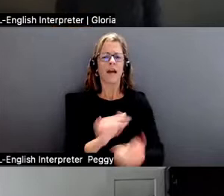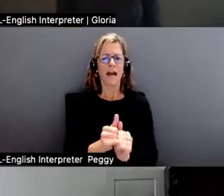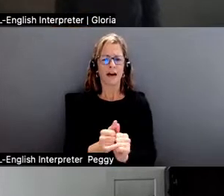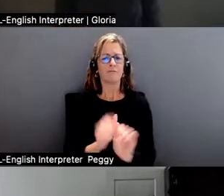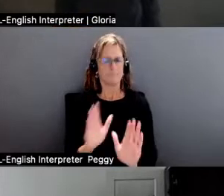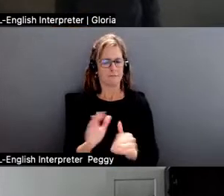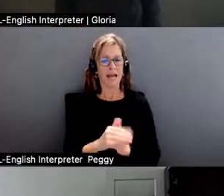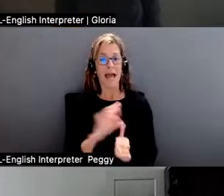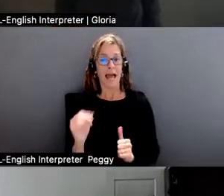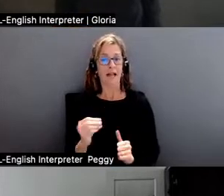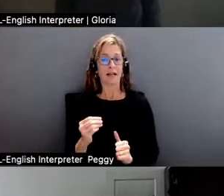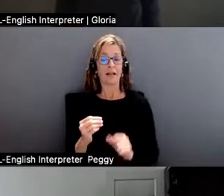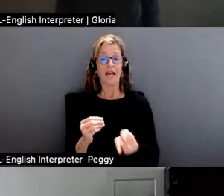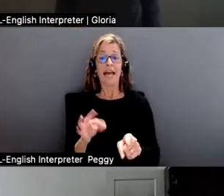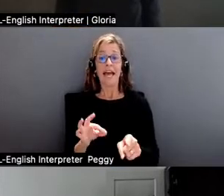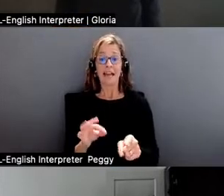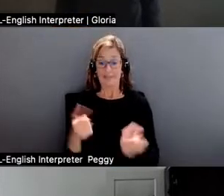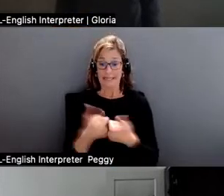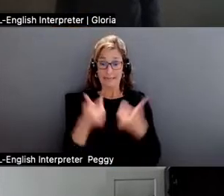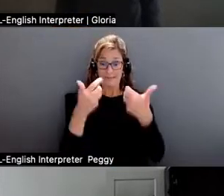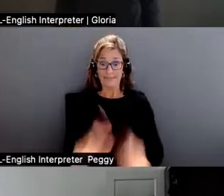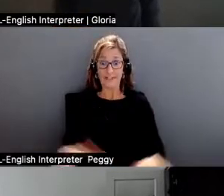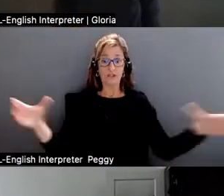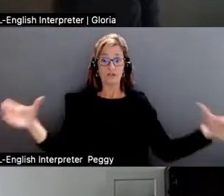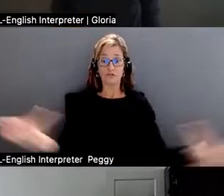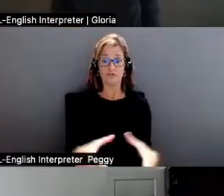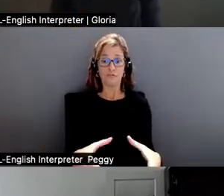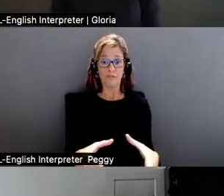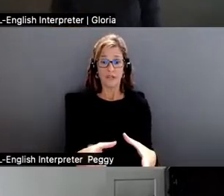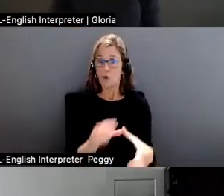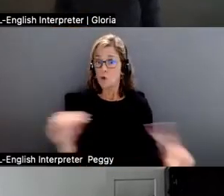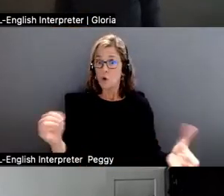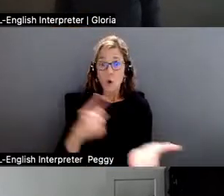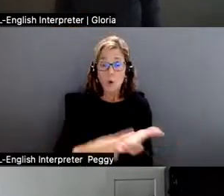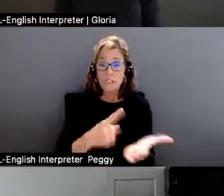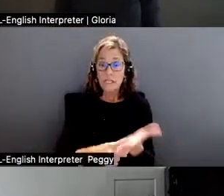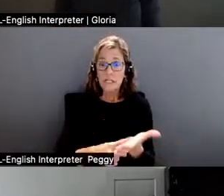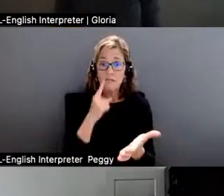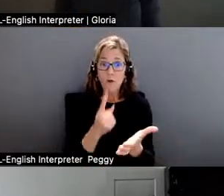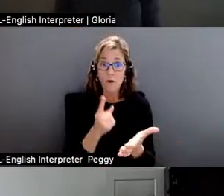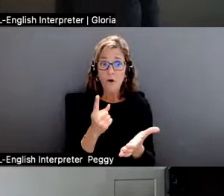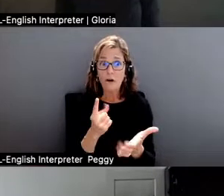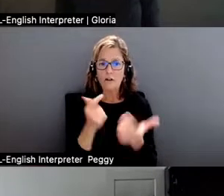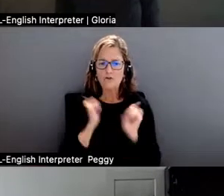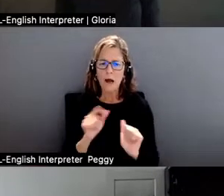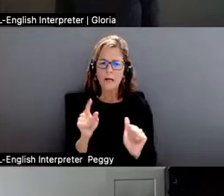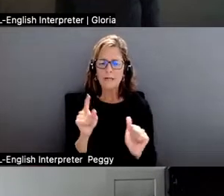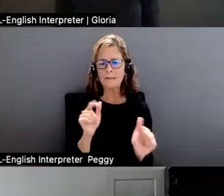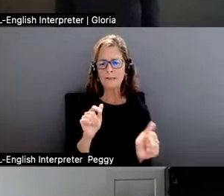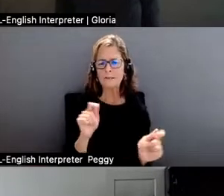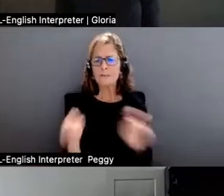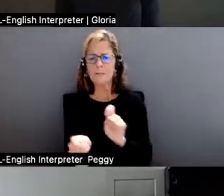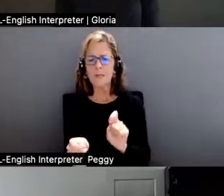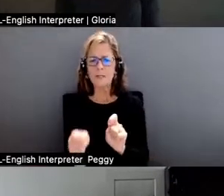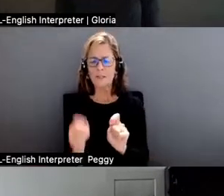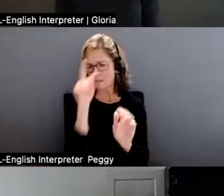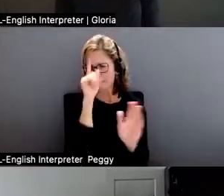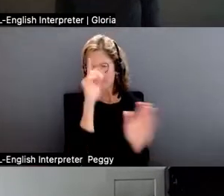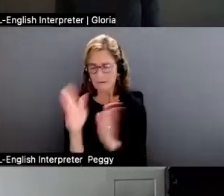one. If they don't talk about changing their behavior at all, what does that mean? These are all